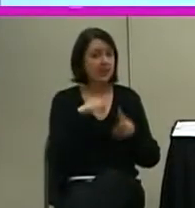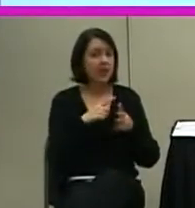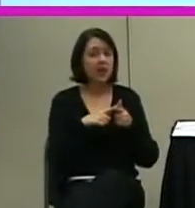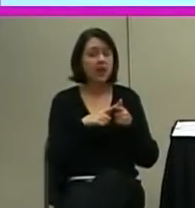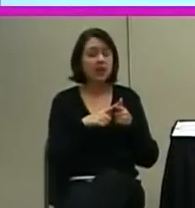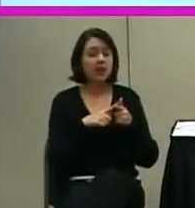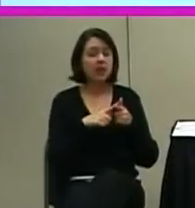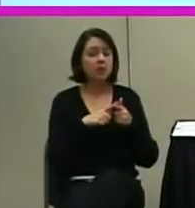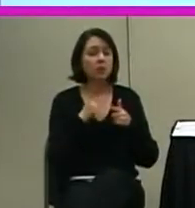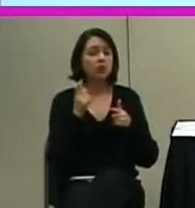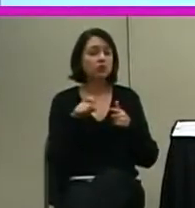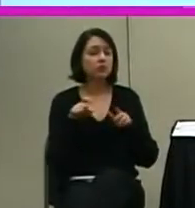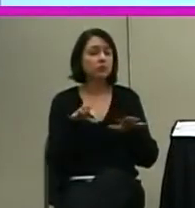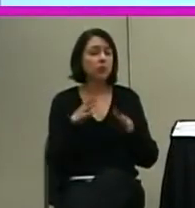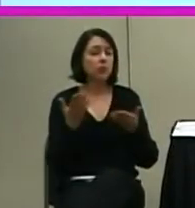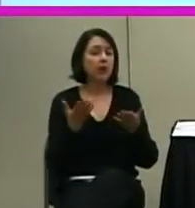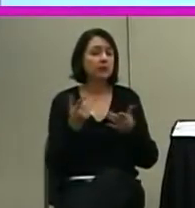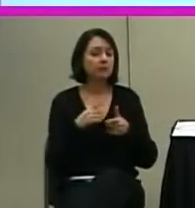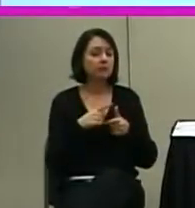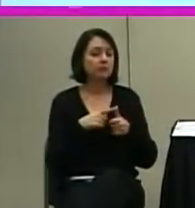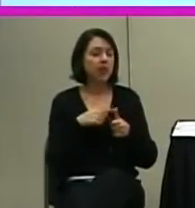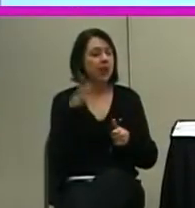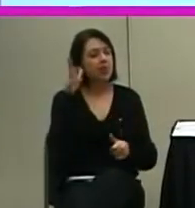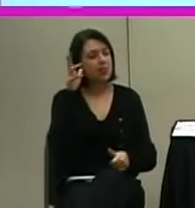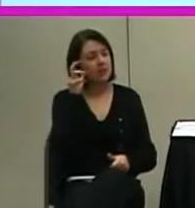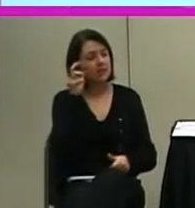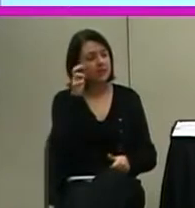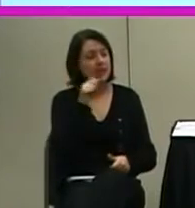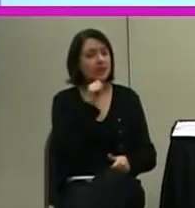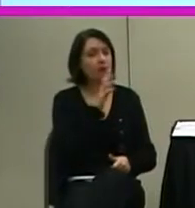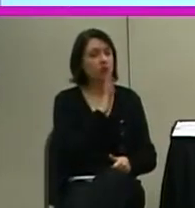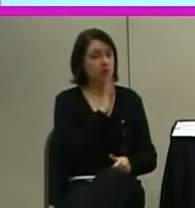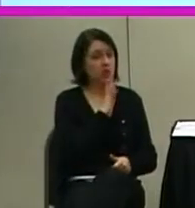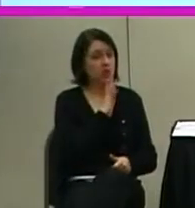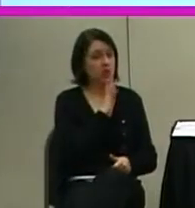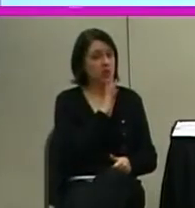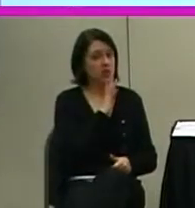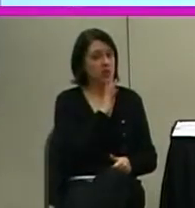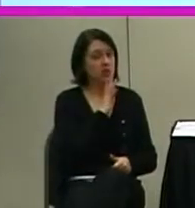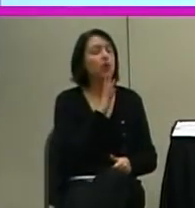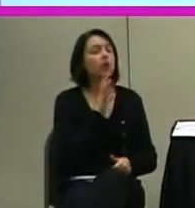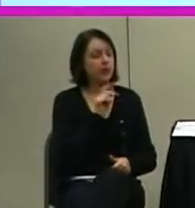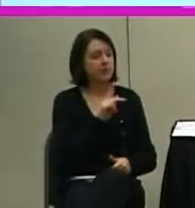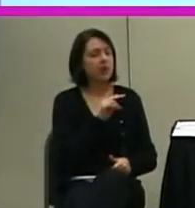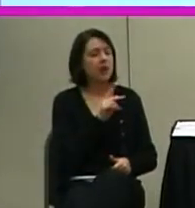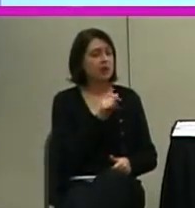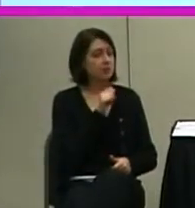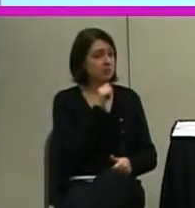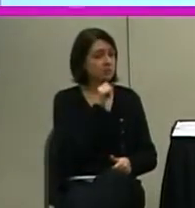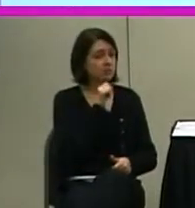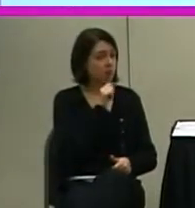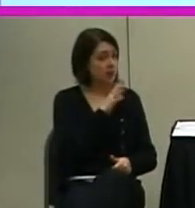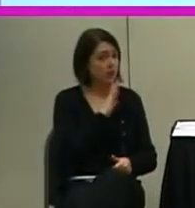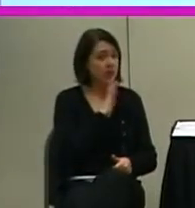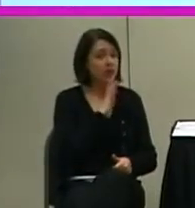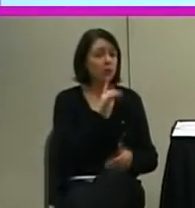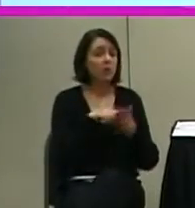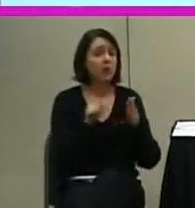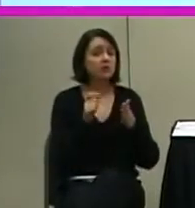2 things. Listening, Okay. not talking. I'll be not talking, and what else will I be doing?